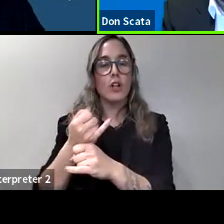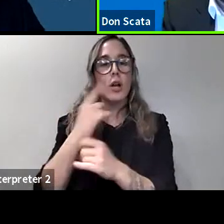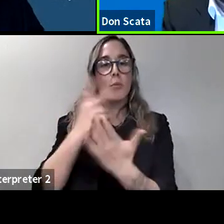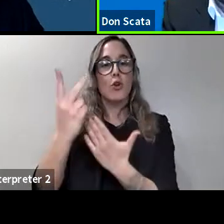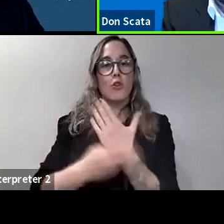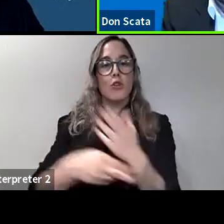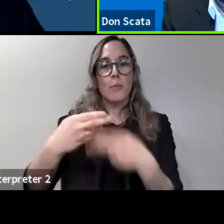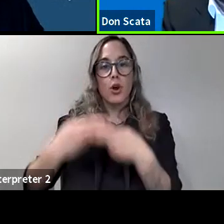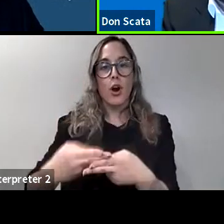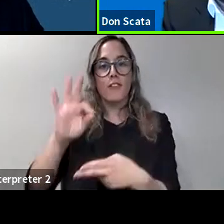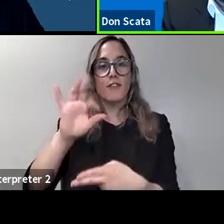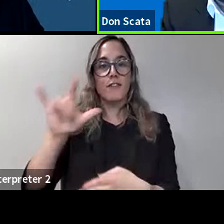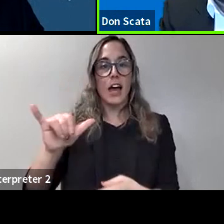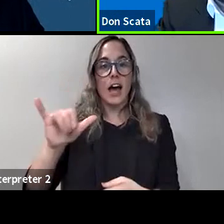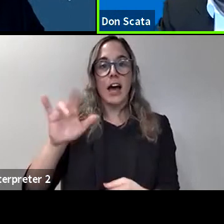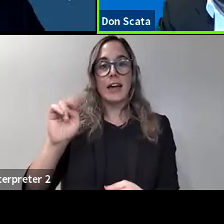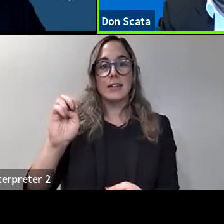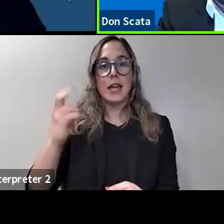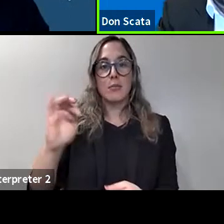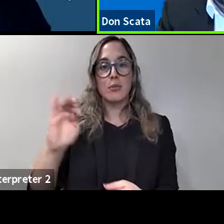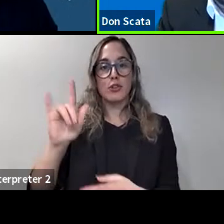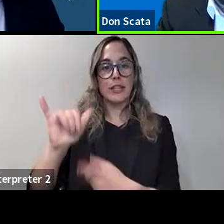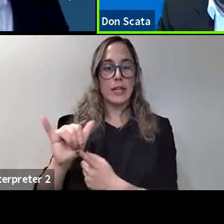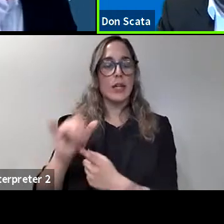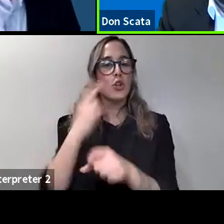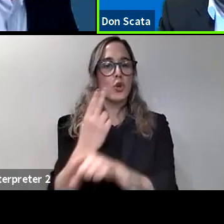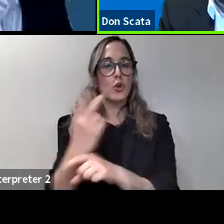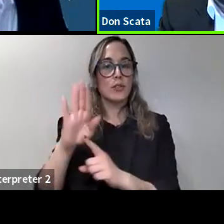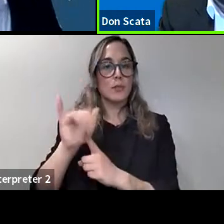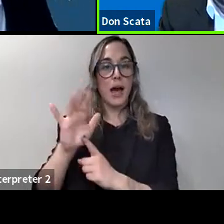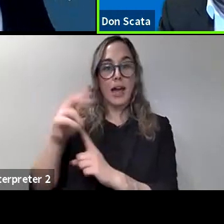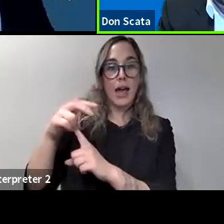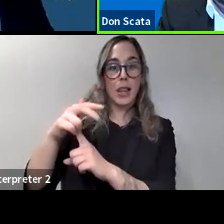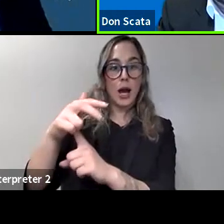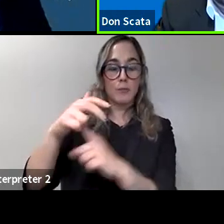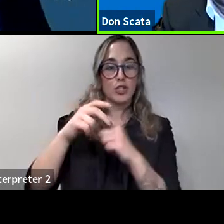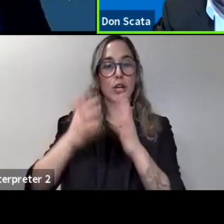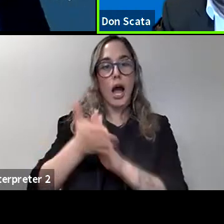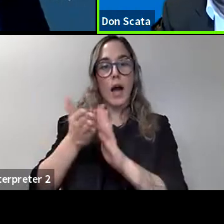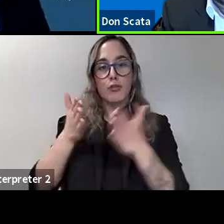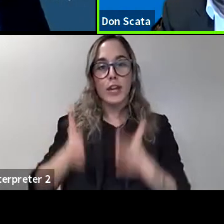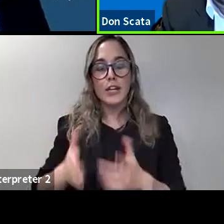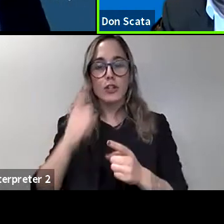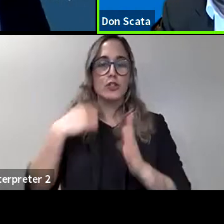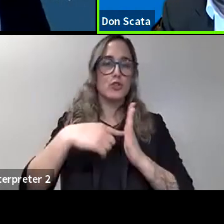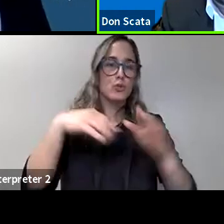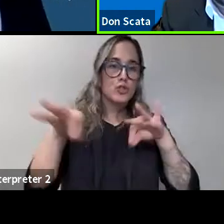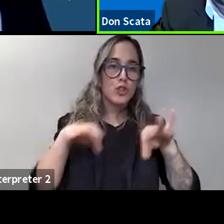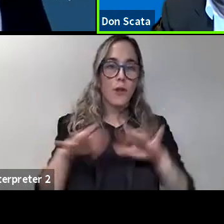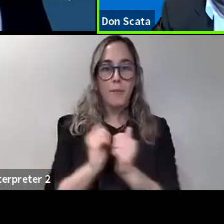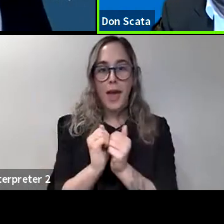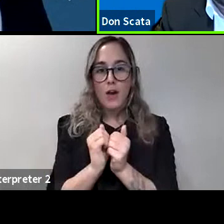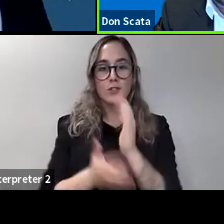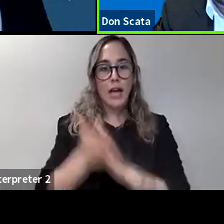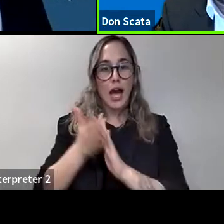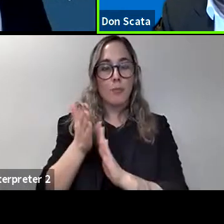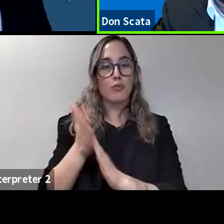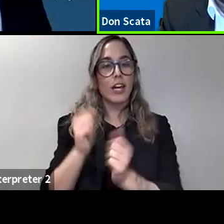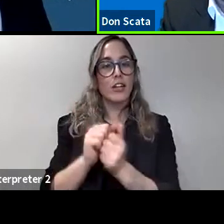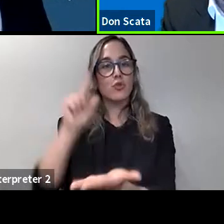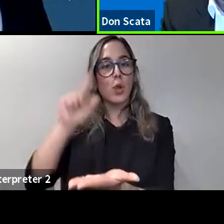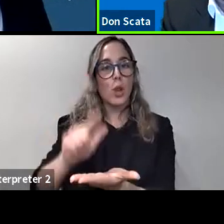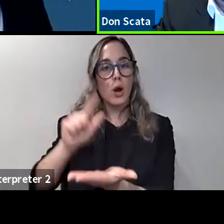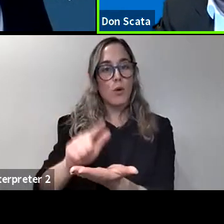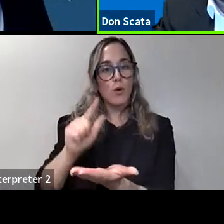called Fly Neighborly, which can be used by helicopter operators to show them ways to operate their helicopters with lower the potential